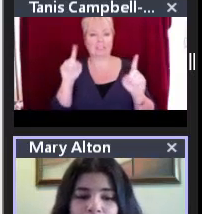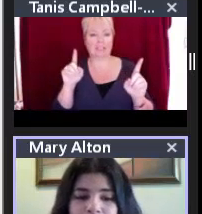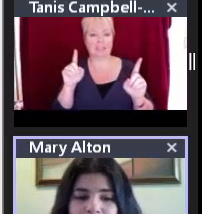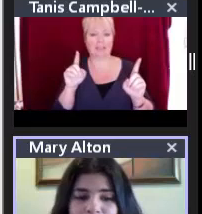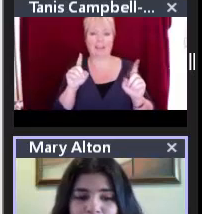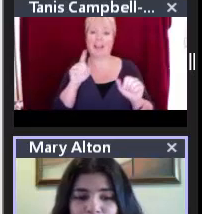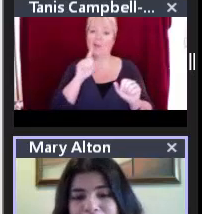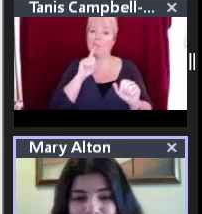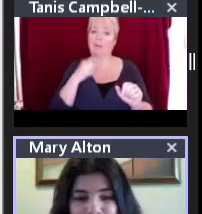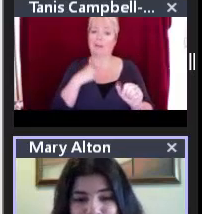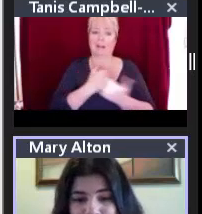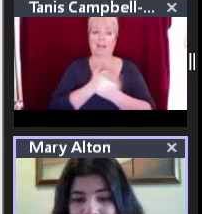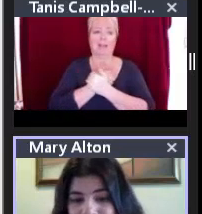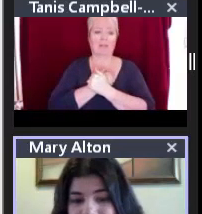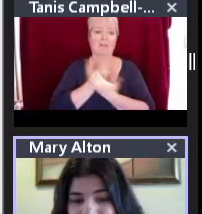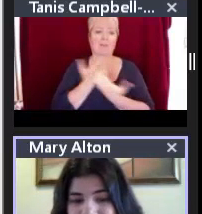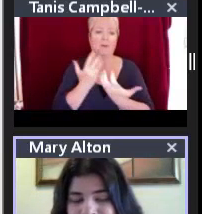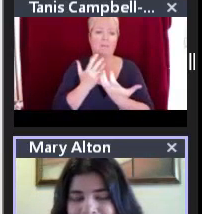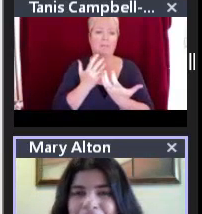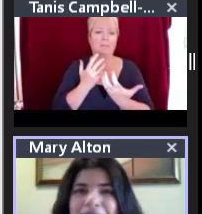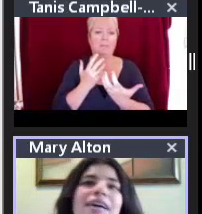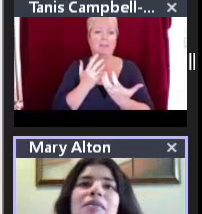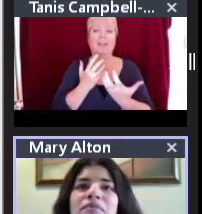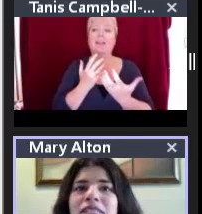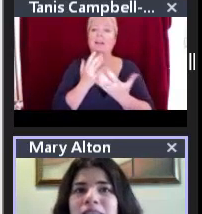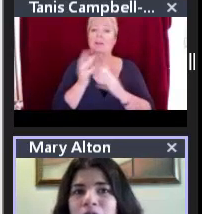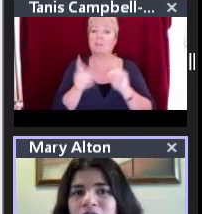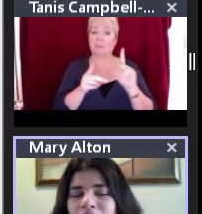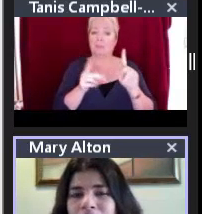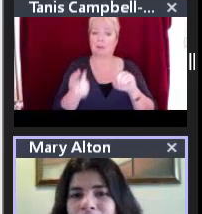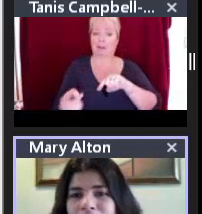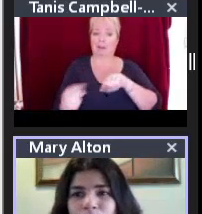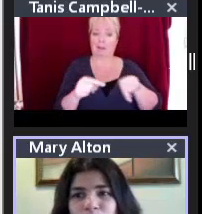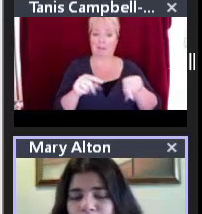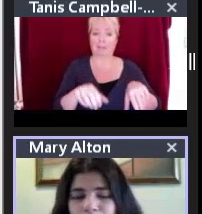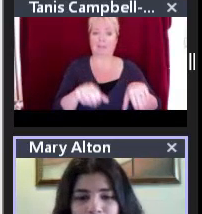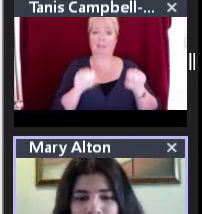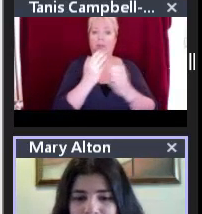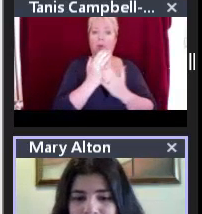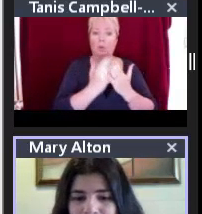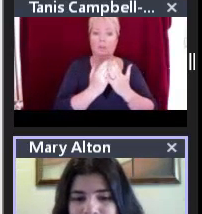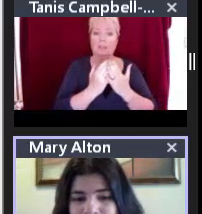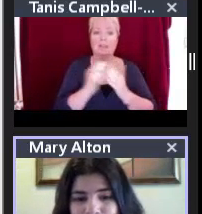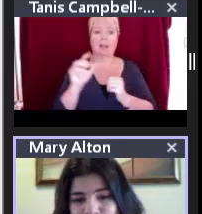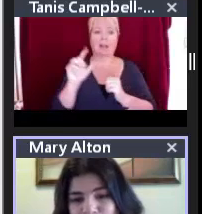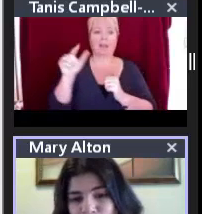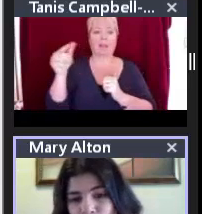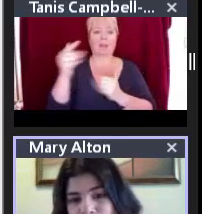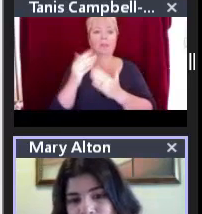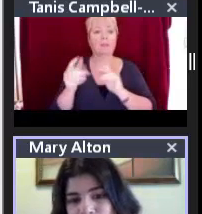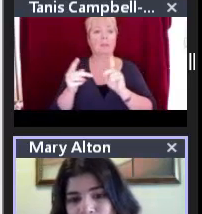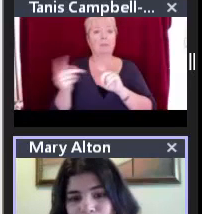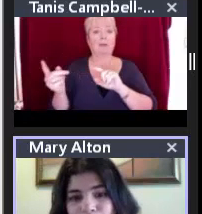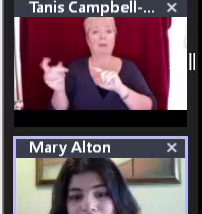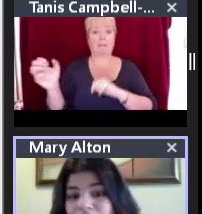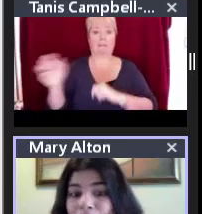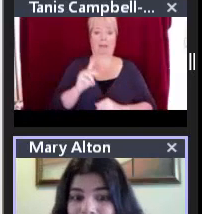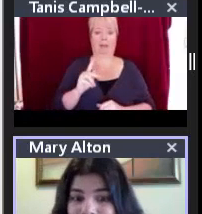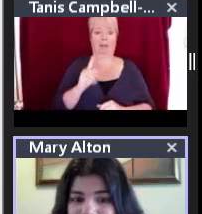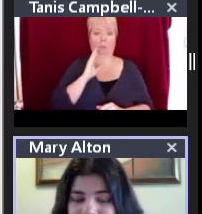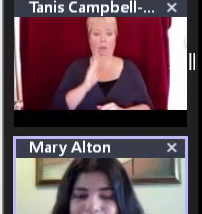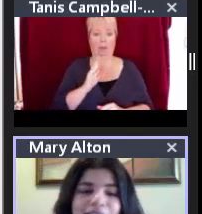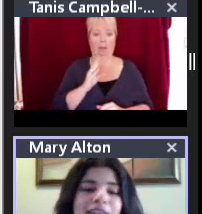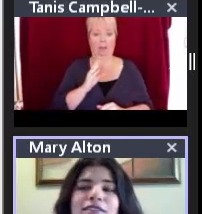my job is we see people coming back. Some of those people may be coming back to actually want to